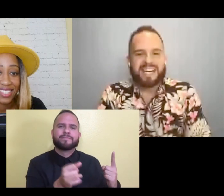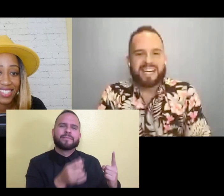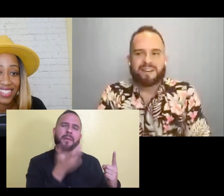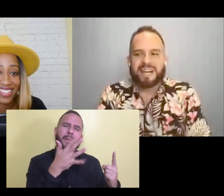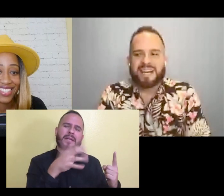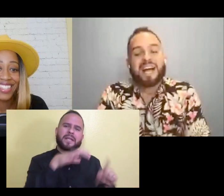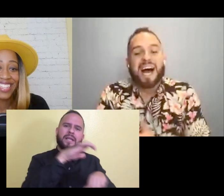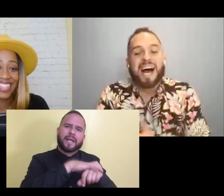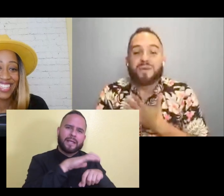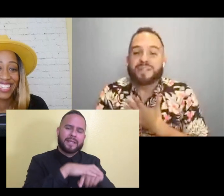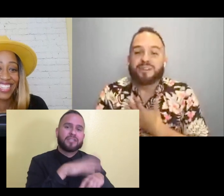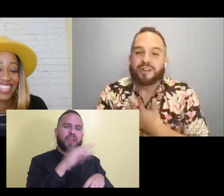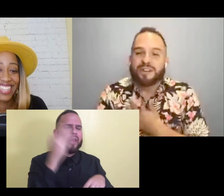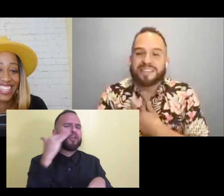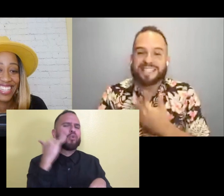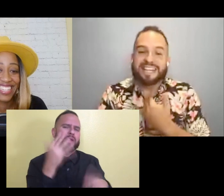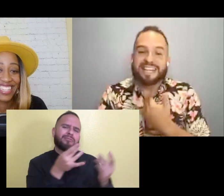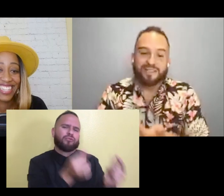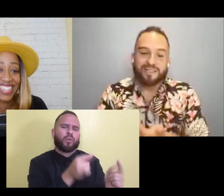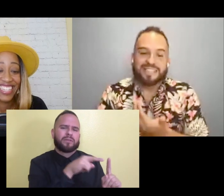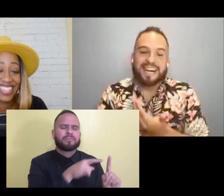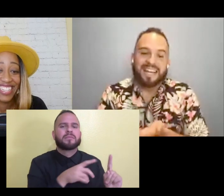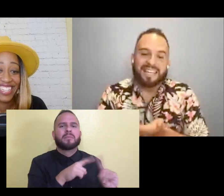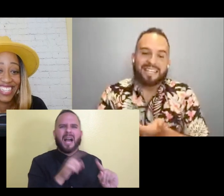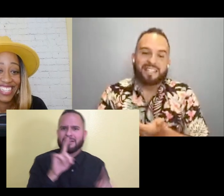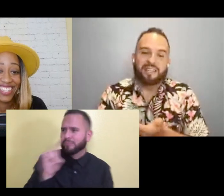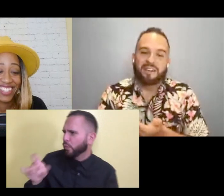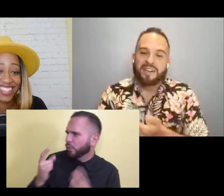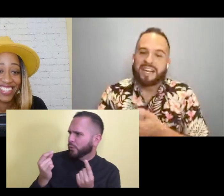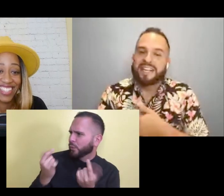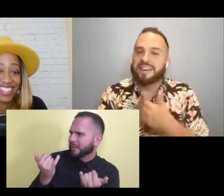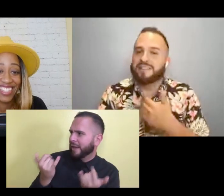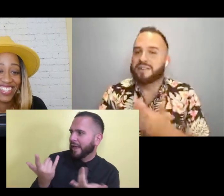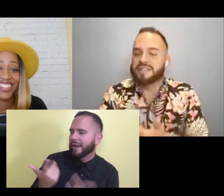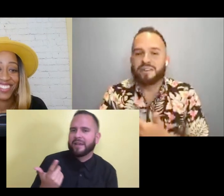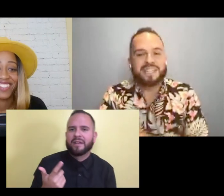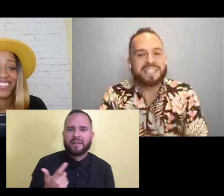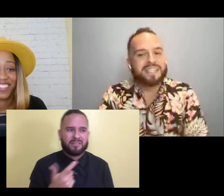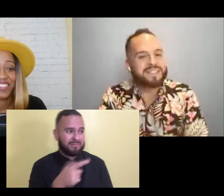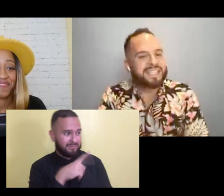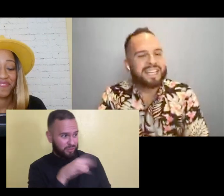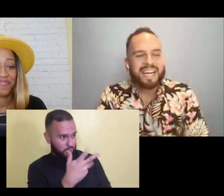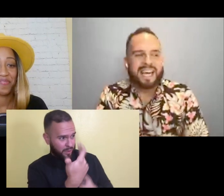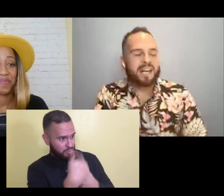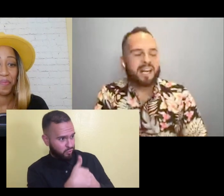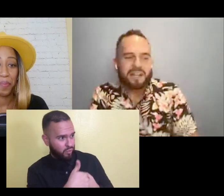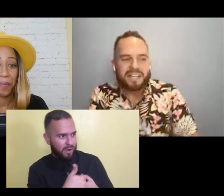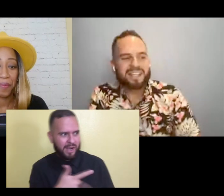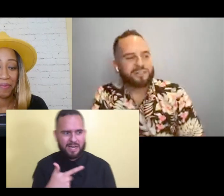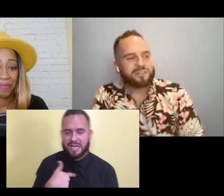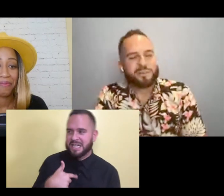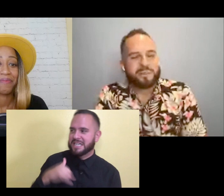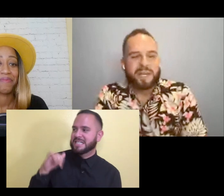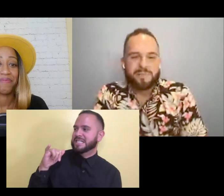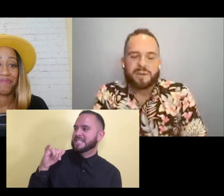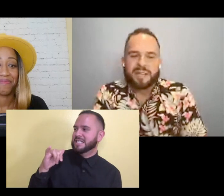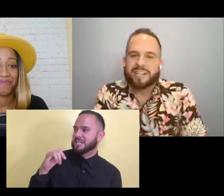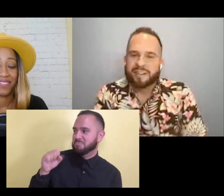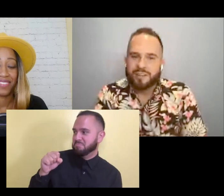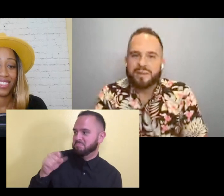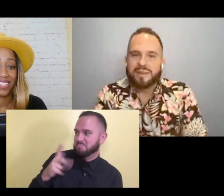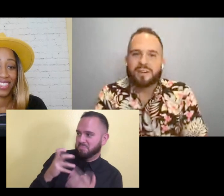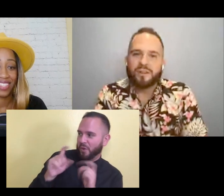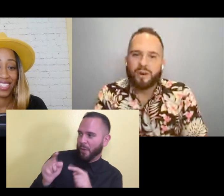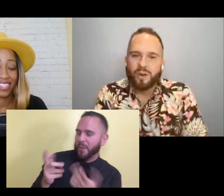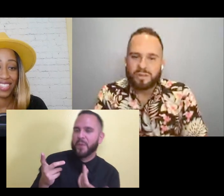I'm like, okay. I was a little nervous because I'd never done the hike, and it's like physical activity. And I'm looking at this group of people, and they